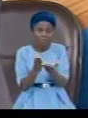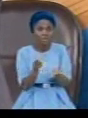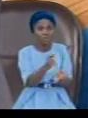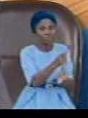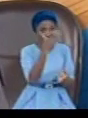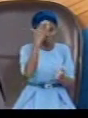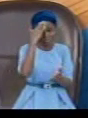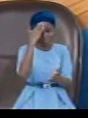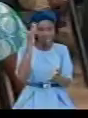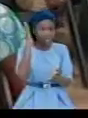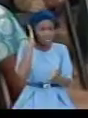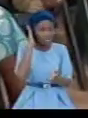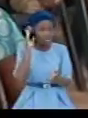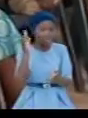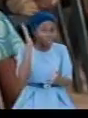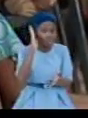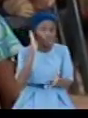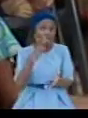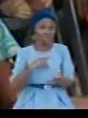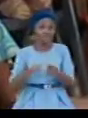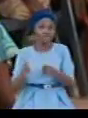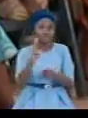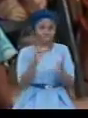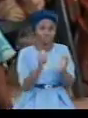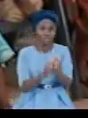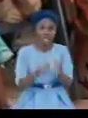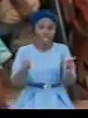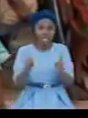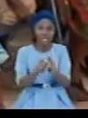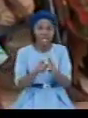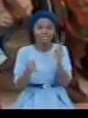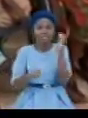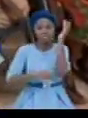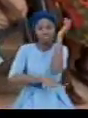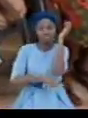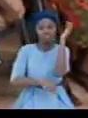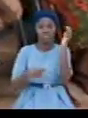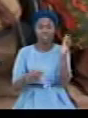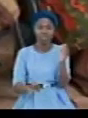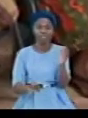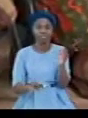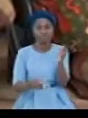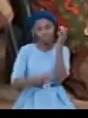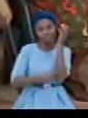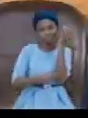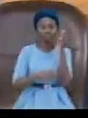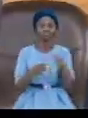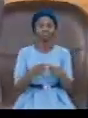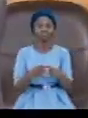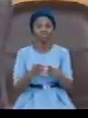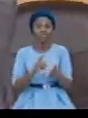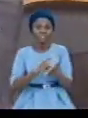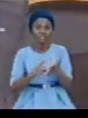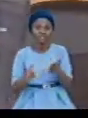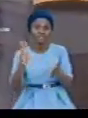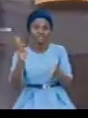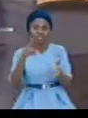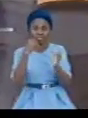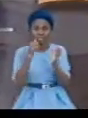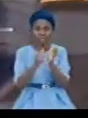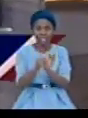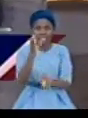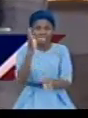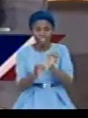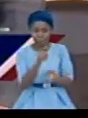source of trial. Look at what he said in verse 6. And he says, if thou be the Son of